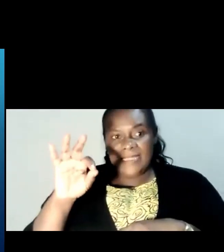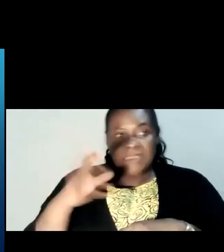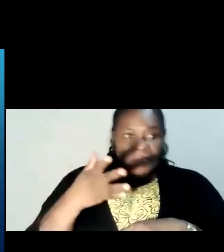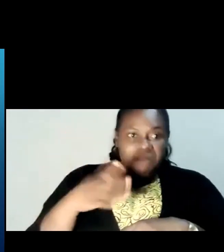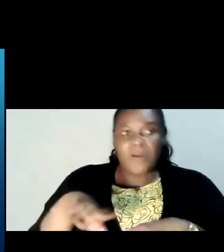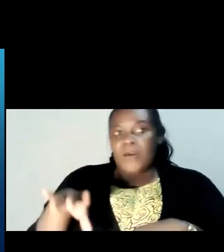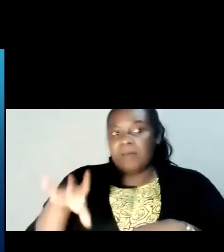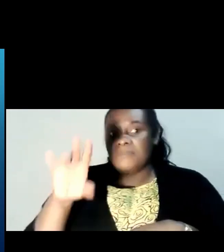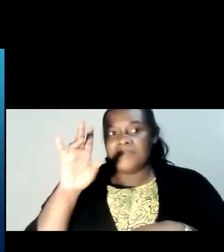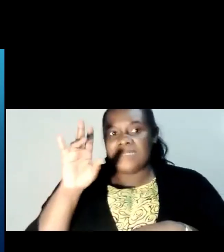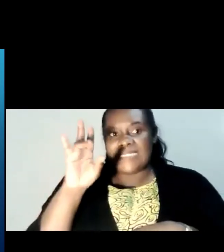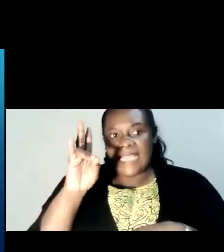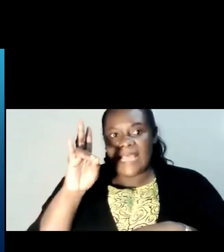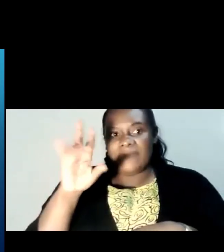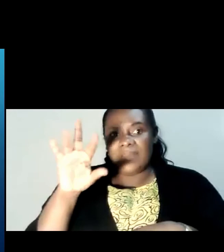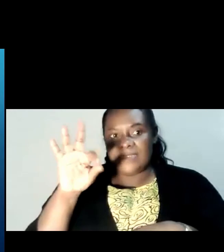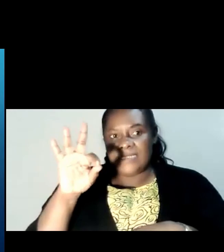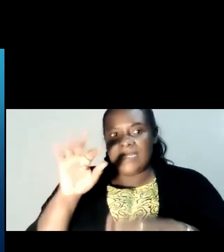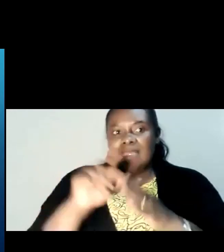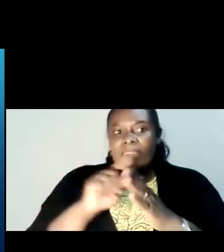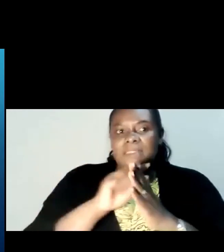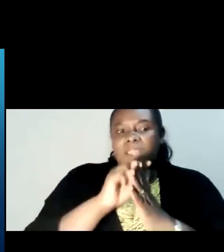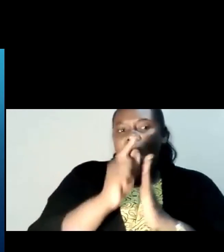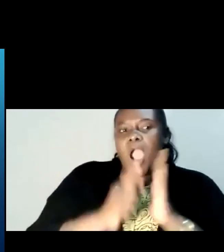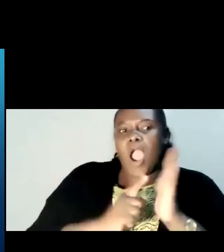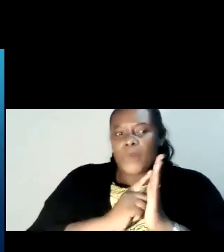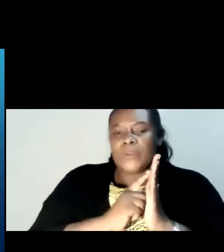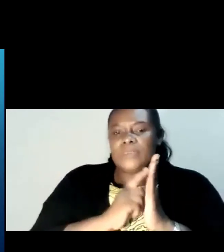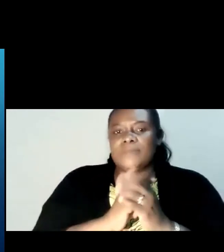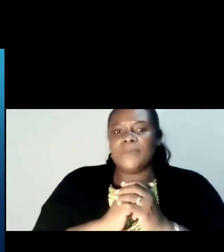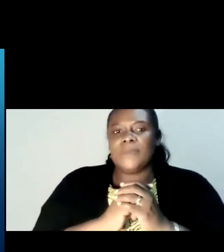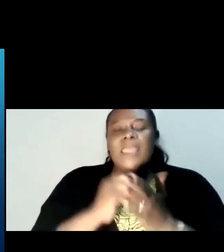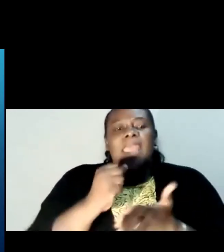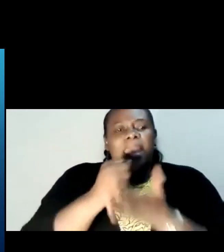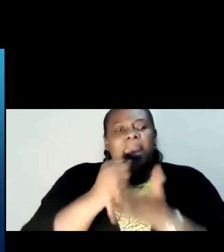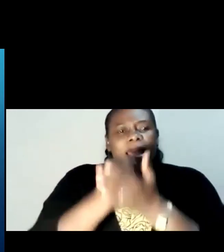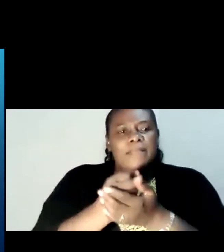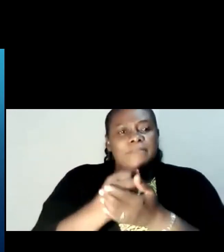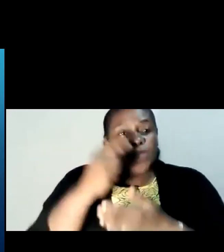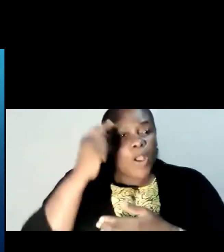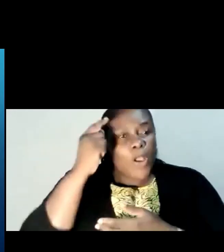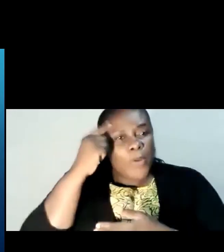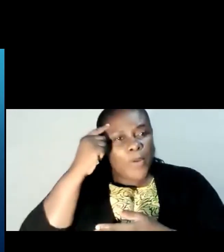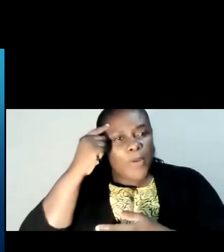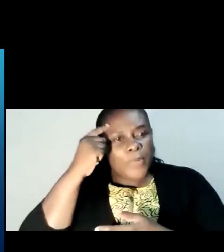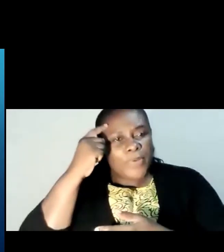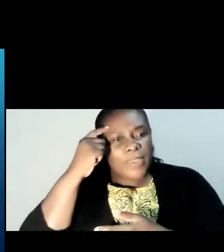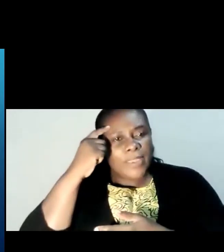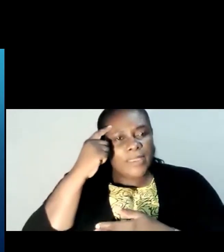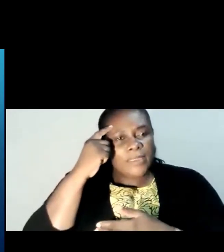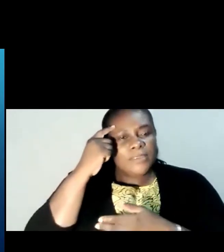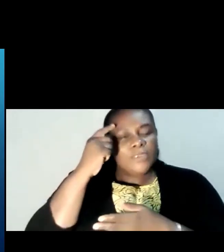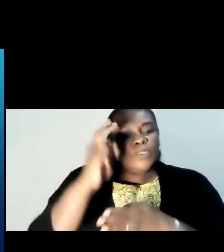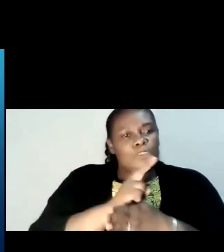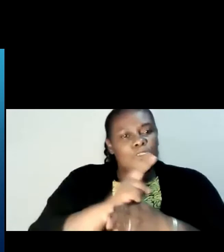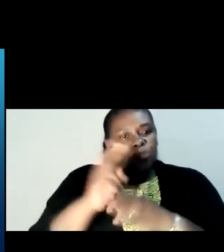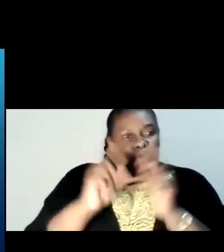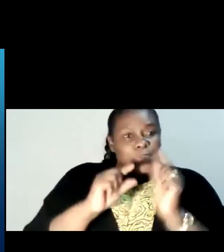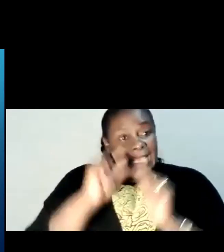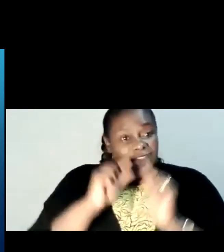should say. It helps with brain function. It helps to boost energy and with mood as